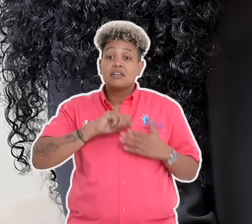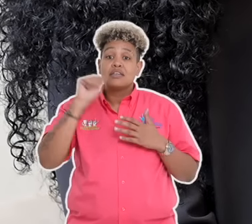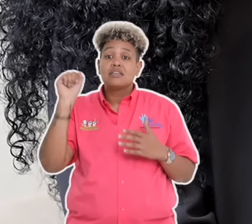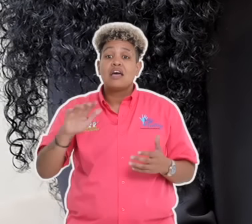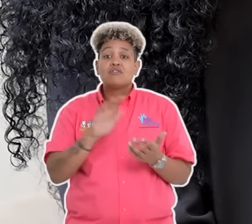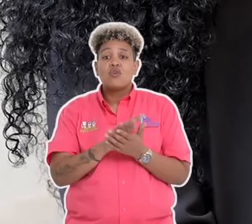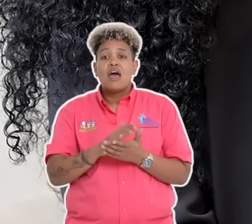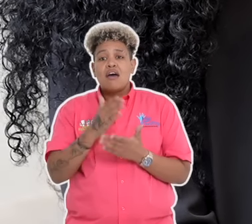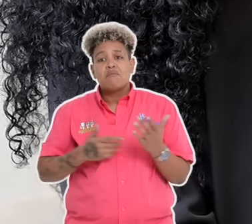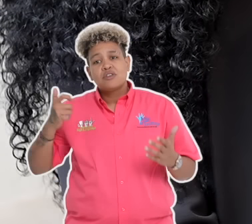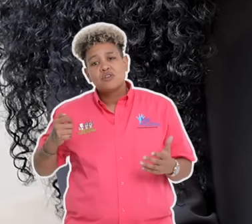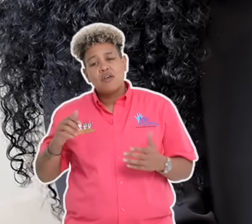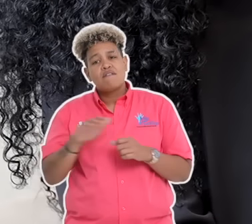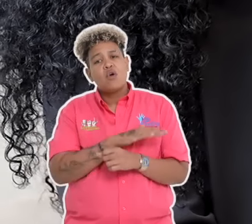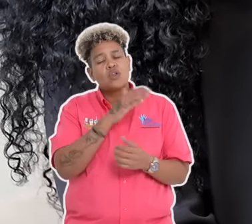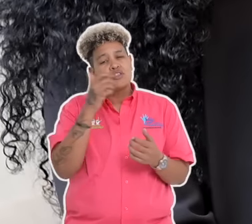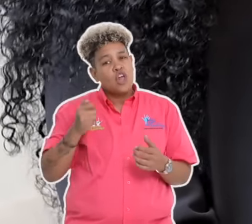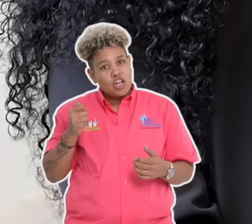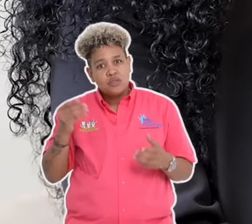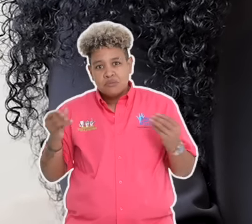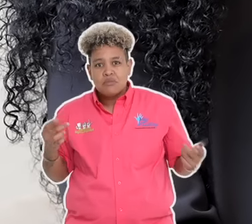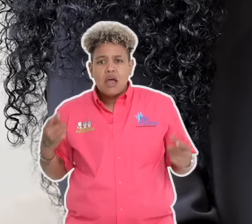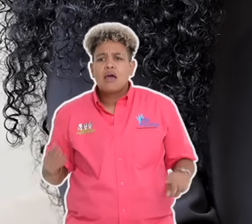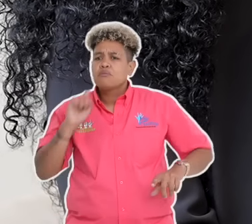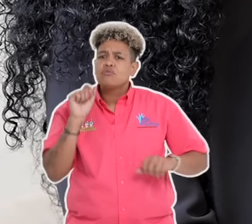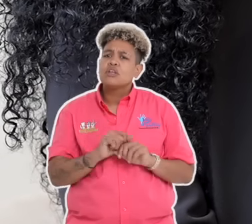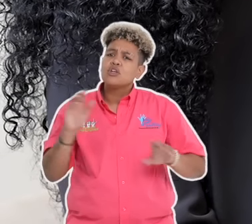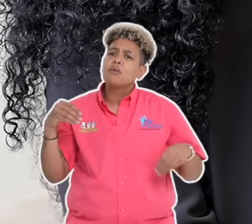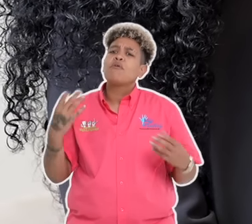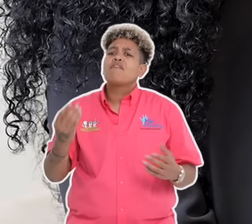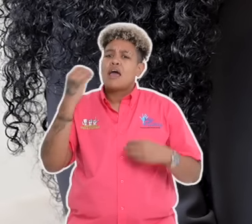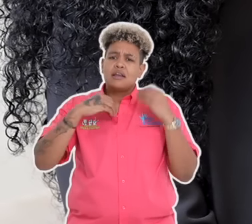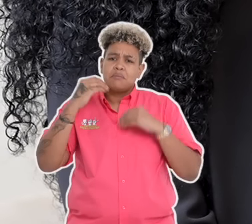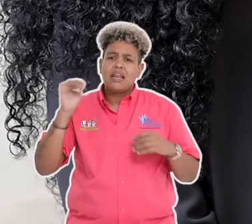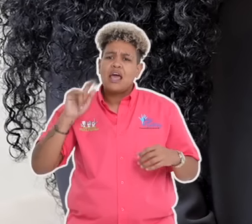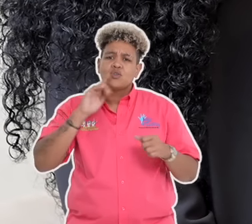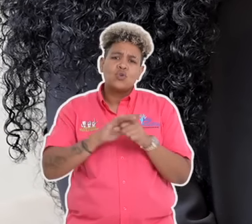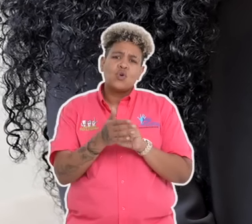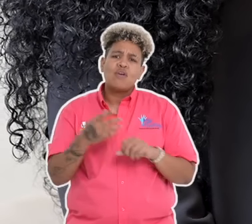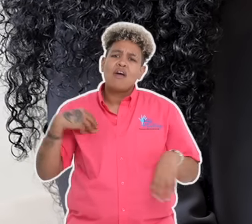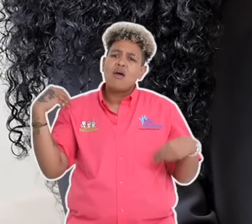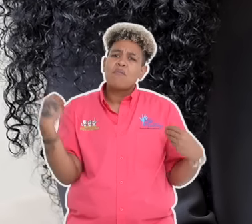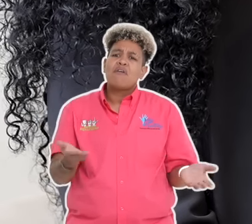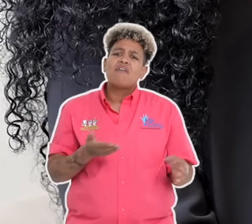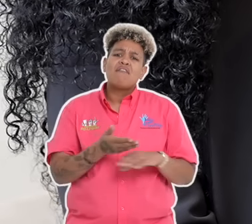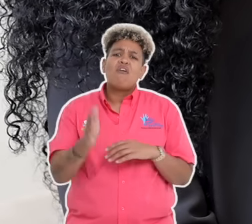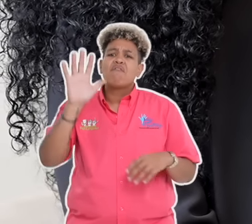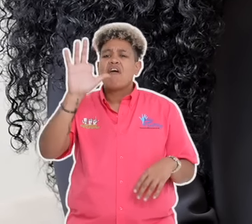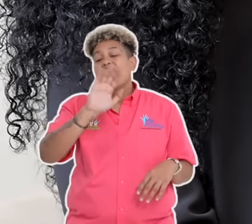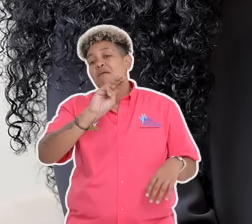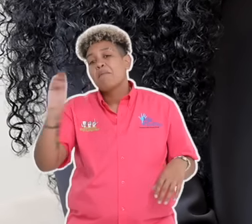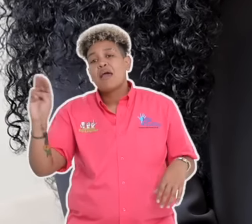I've sent to school, either partial scholarship or full scholarship. And being able to provide meals, like during the pandemic, I provided